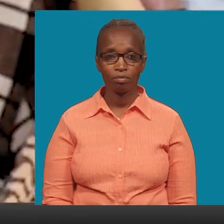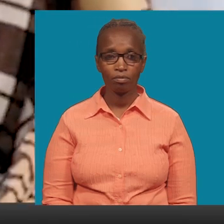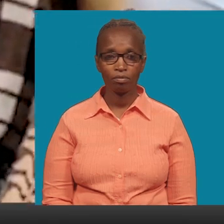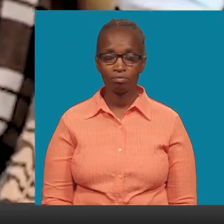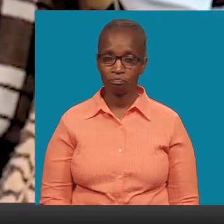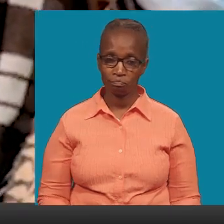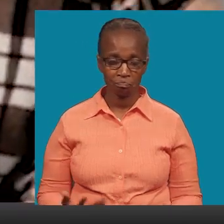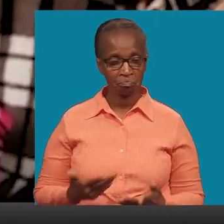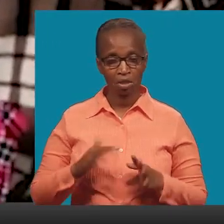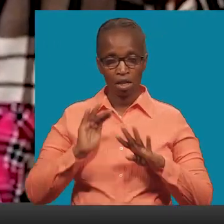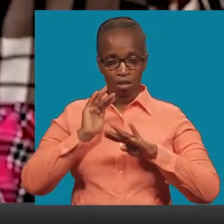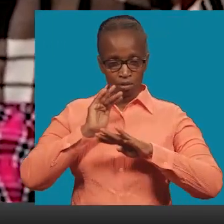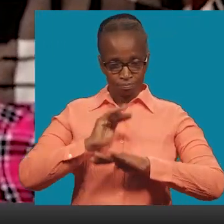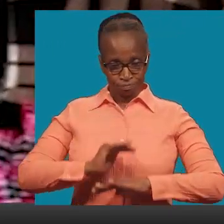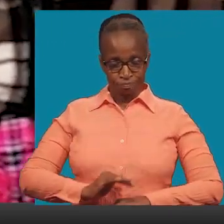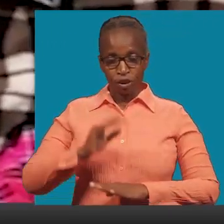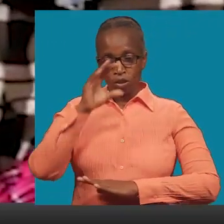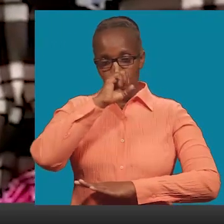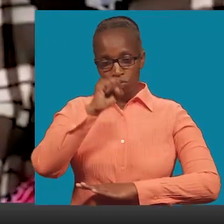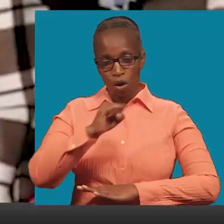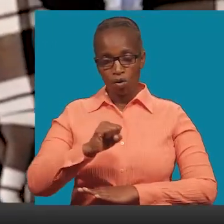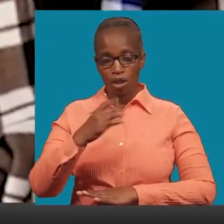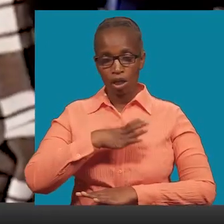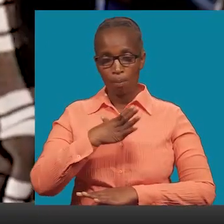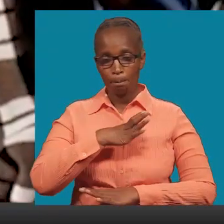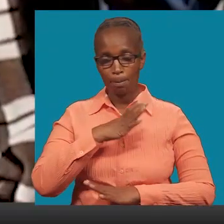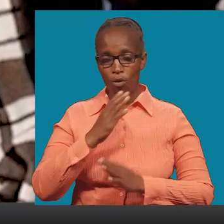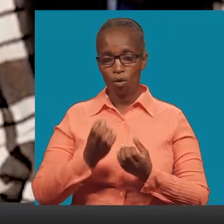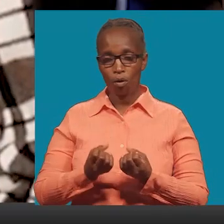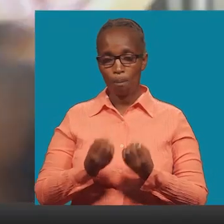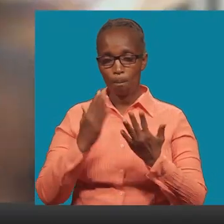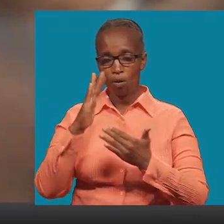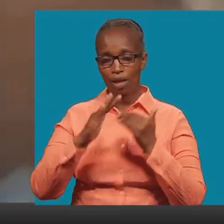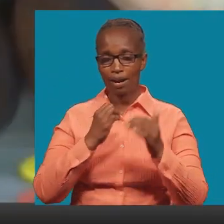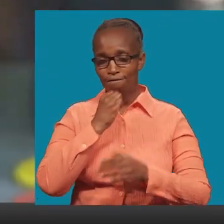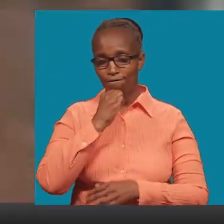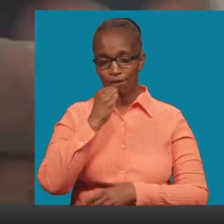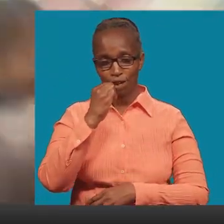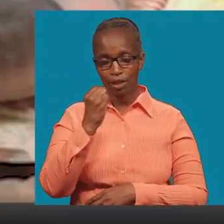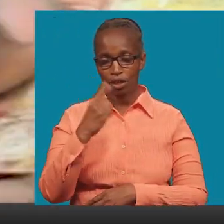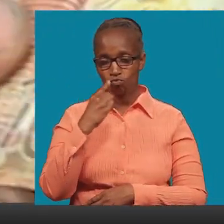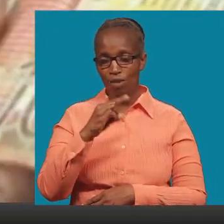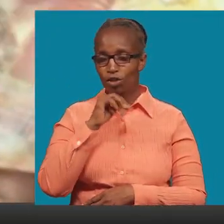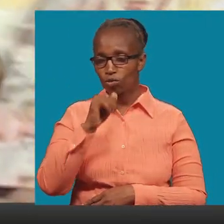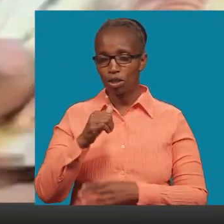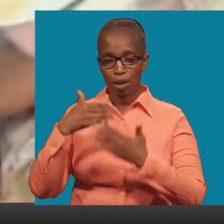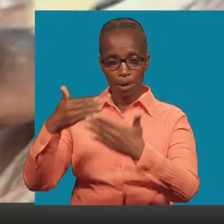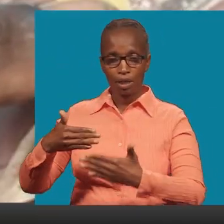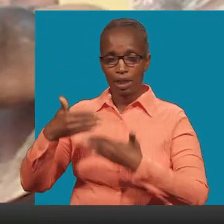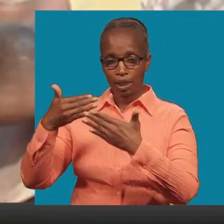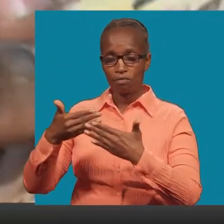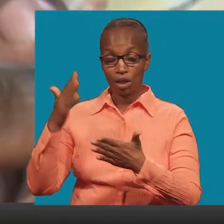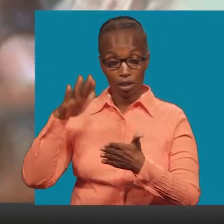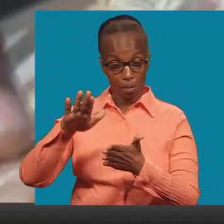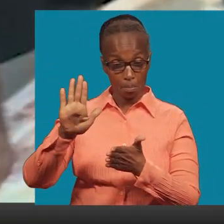Ni afueni kwa wazee zaidi ya 1500 ambao hawajakuwa wakipokea hela zao chini ya mpango wa